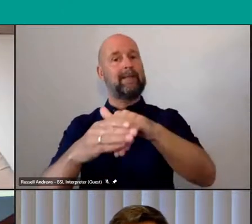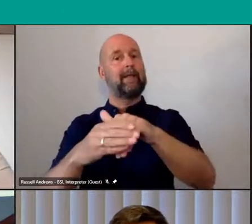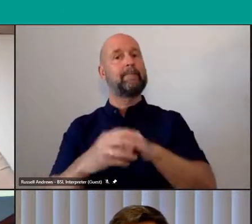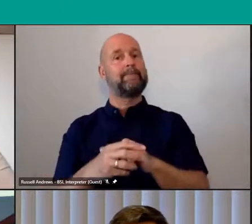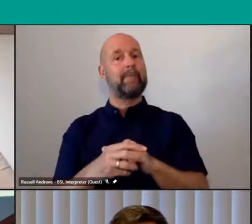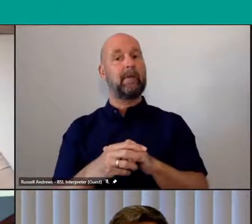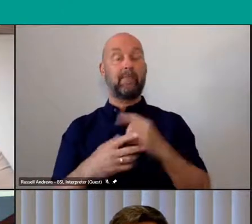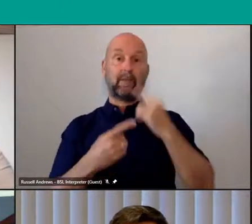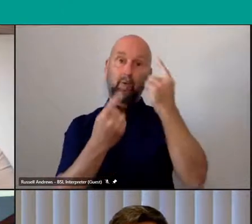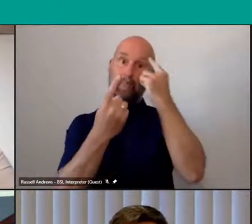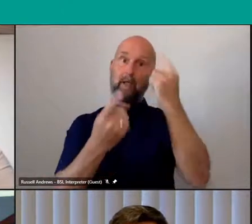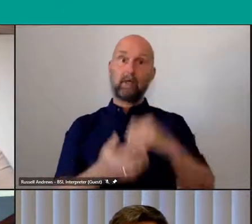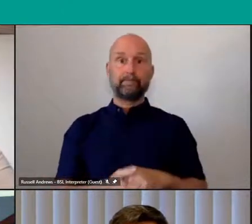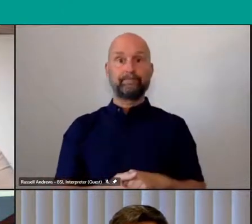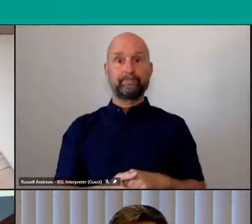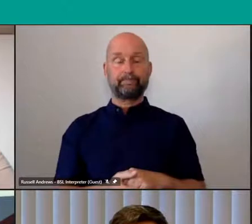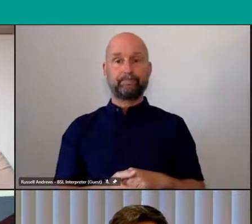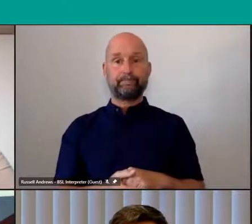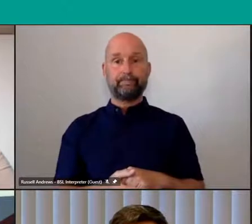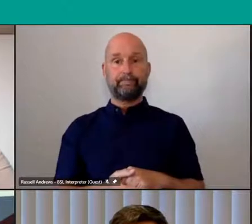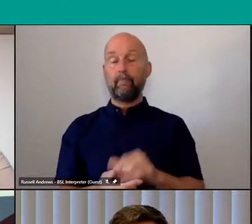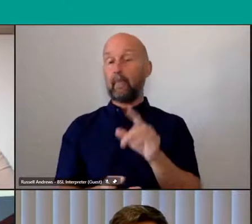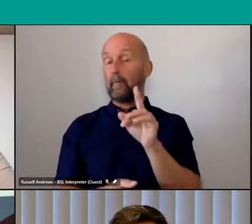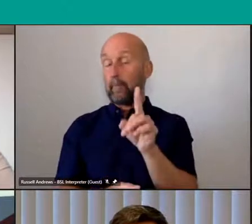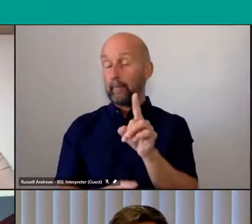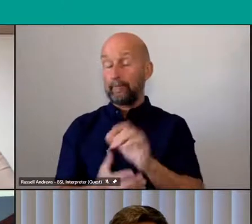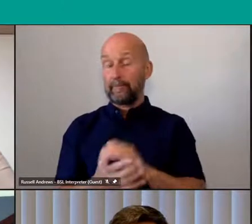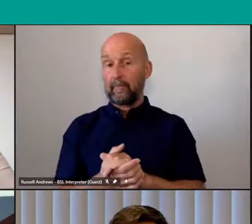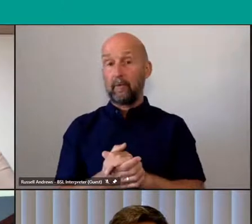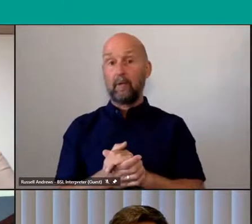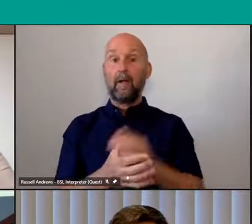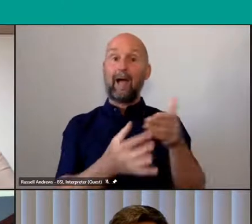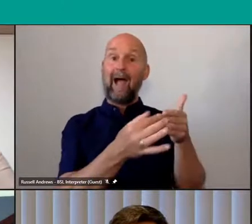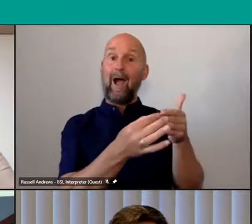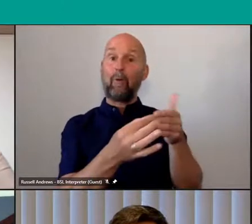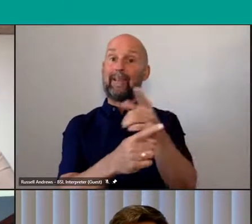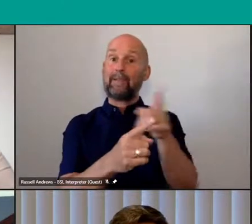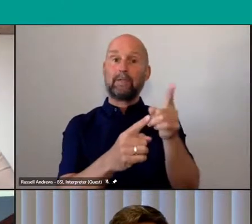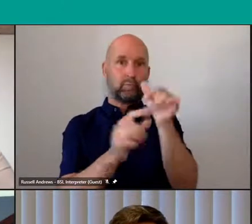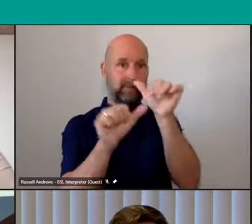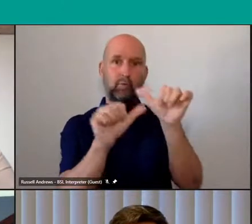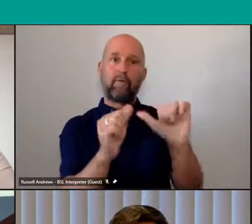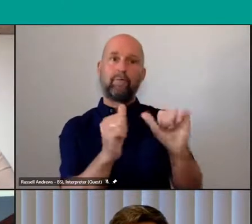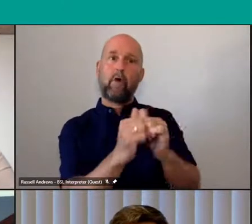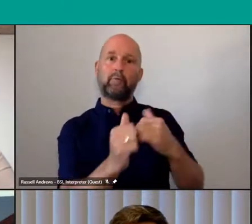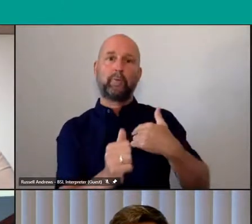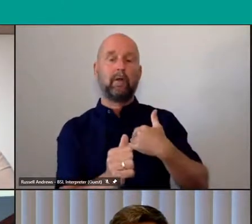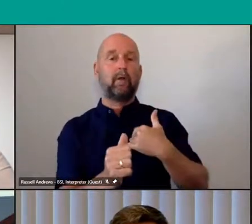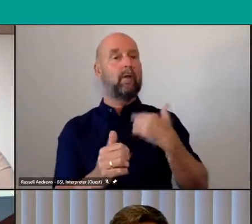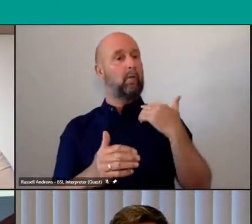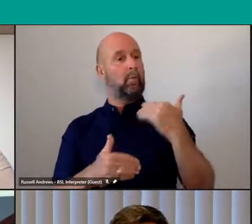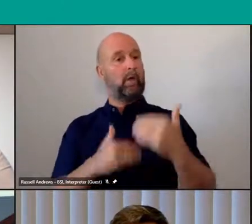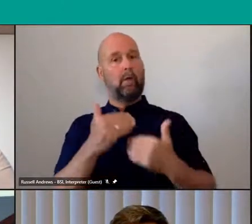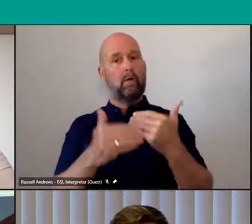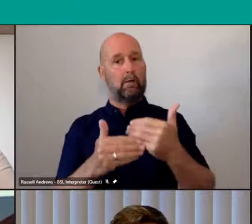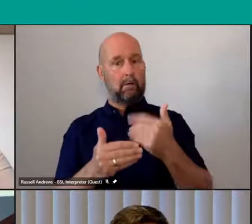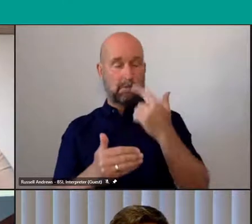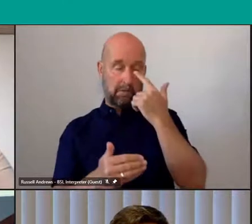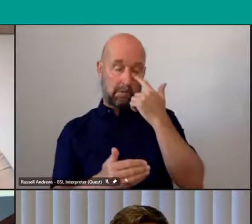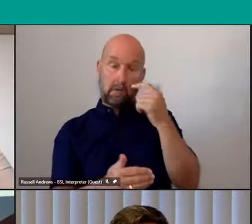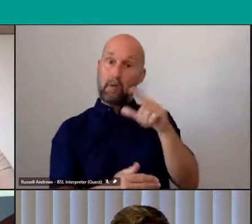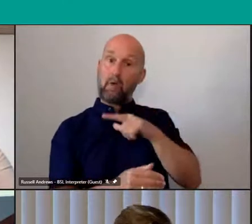my understanding. But of course, it is something that our leaders will confirm to me as we move forward and as